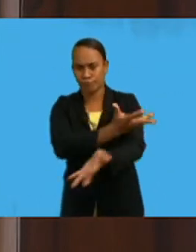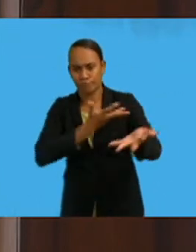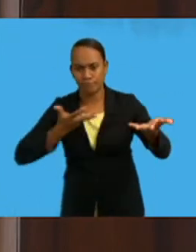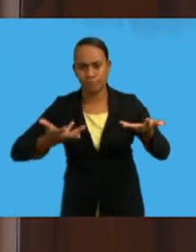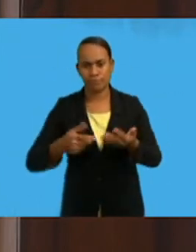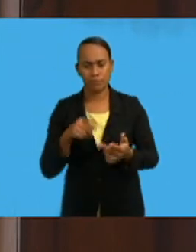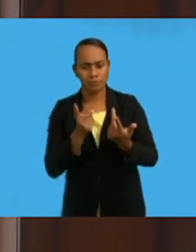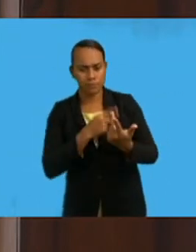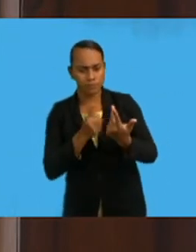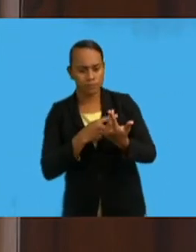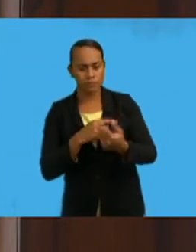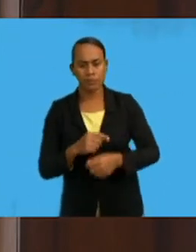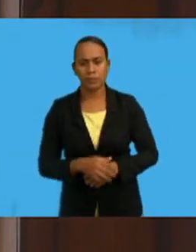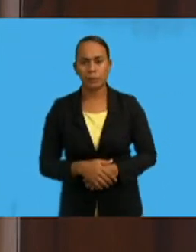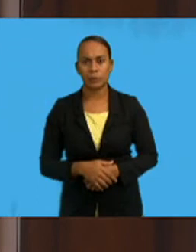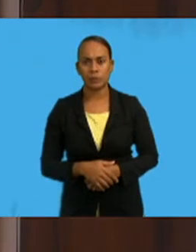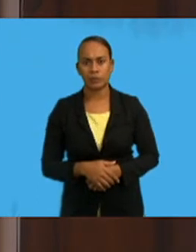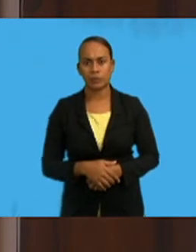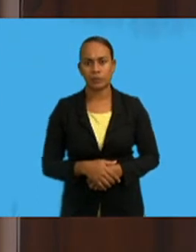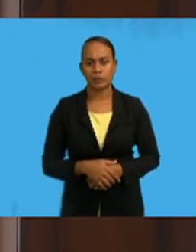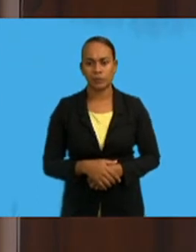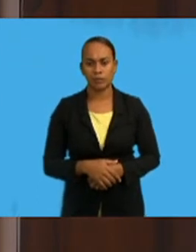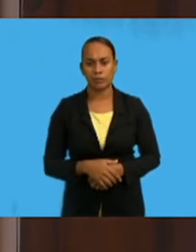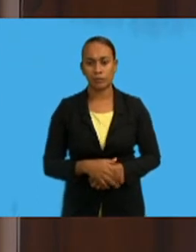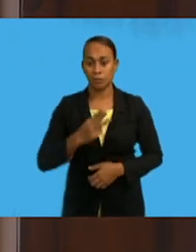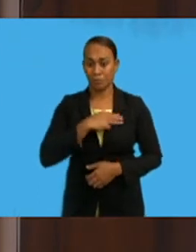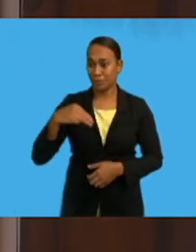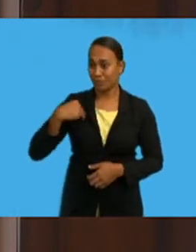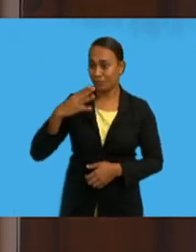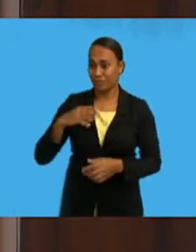Recognizing this, my ministry will work with the RFMF and Fiji Police Force to